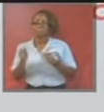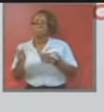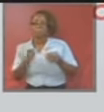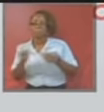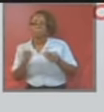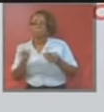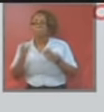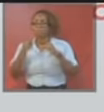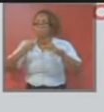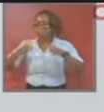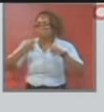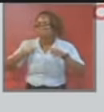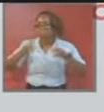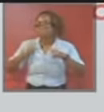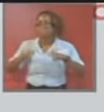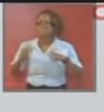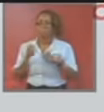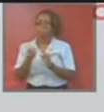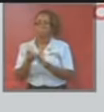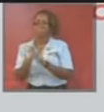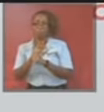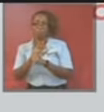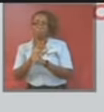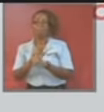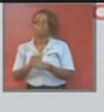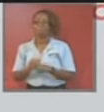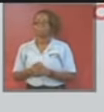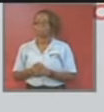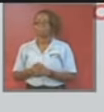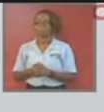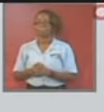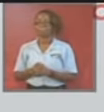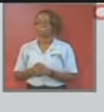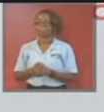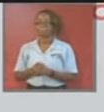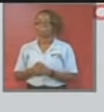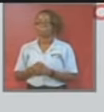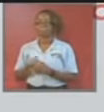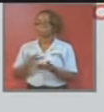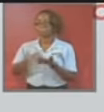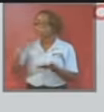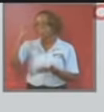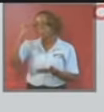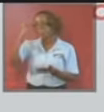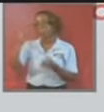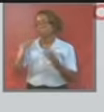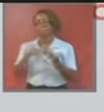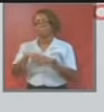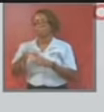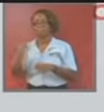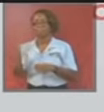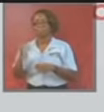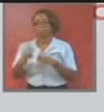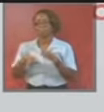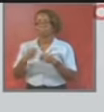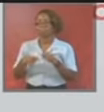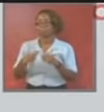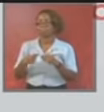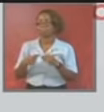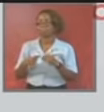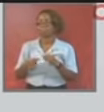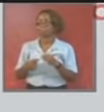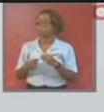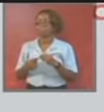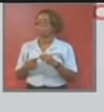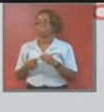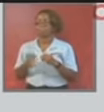curve. We also learned about the National Technical Advisory Group and some of the co-opted members from University of the West